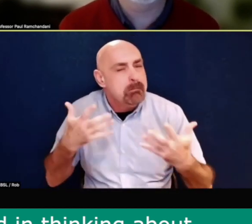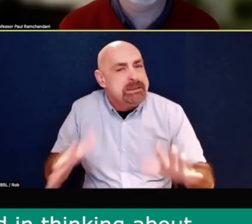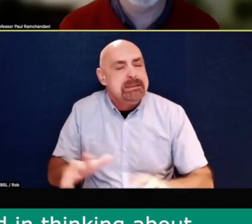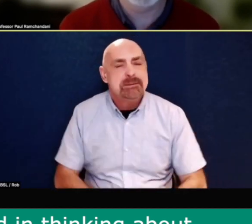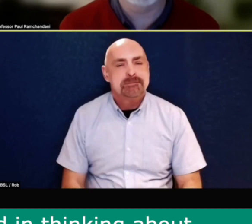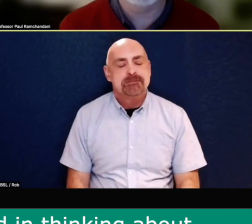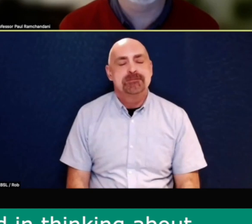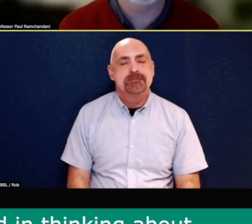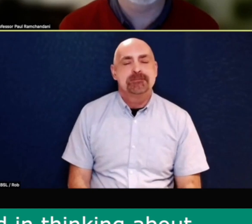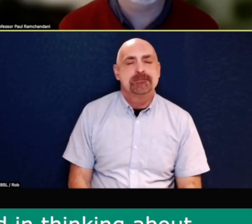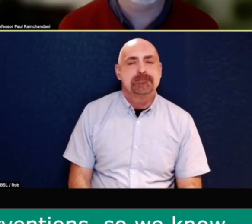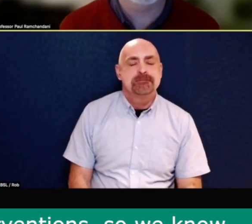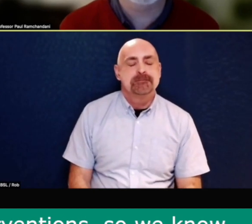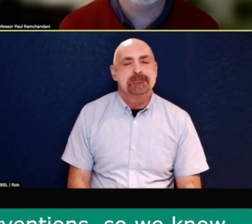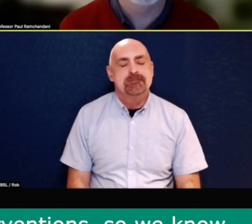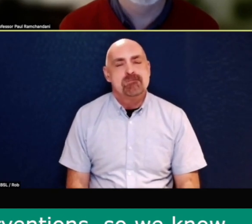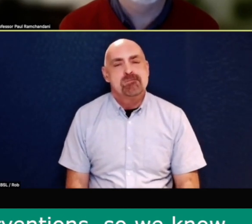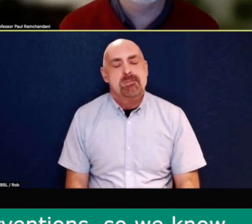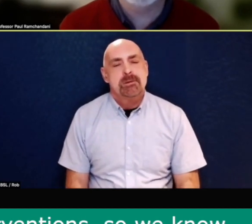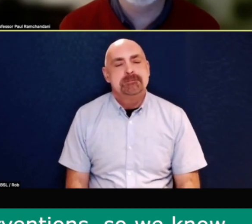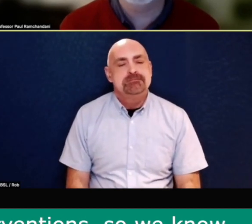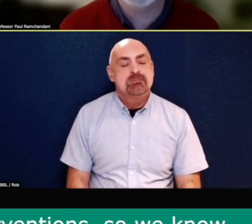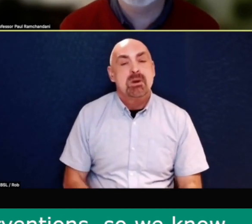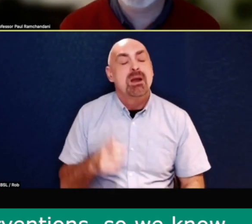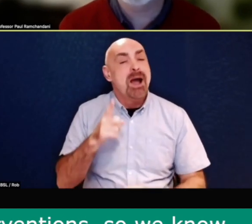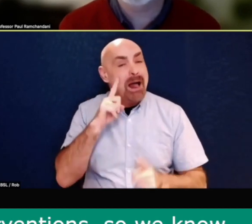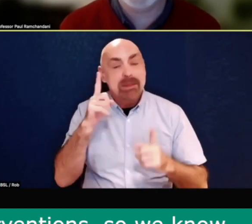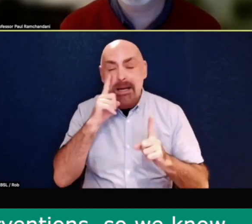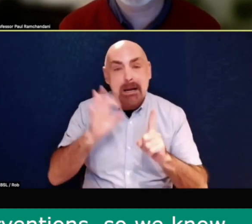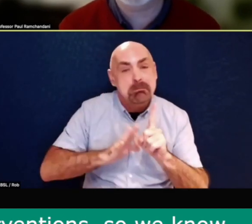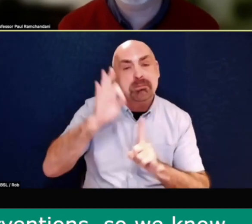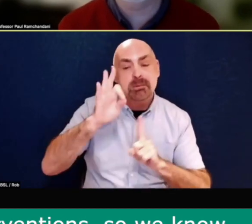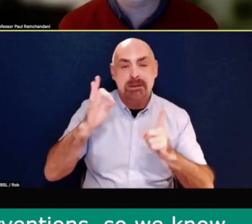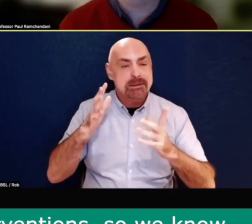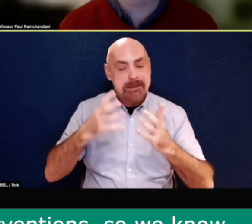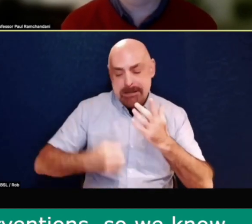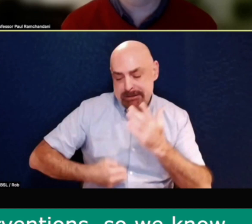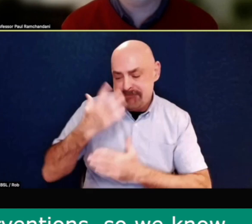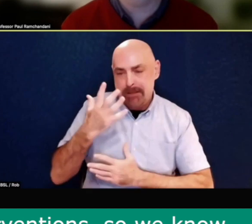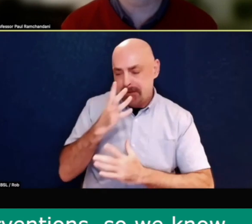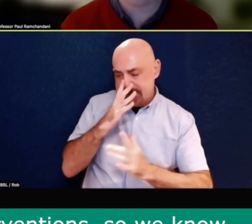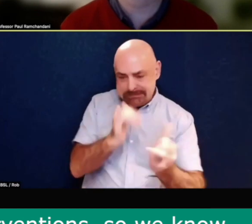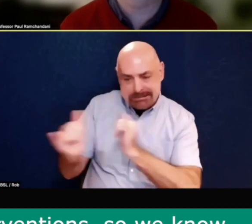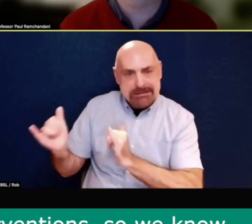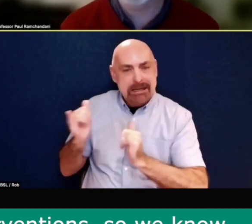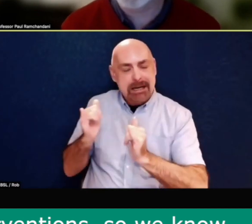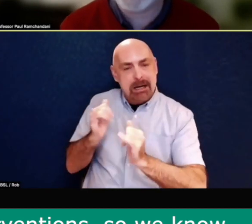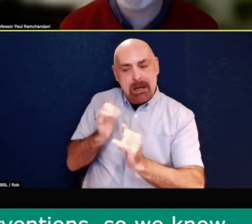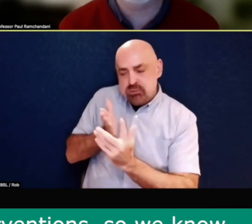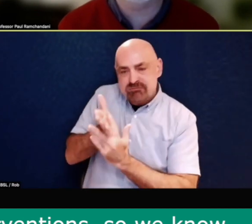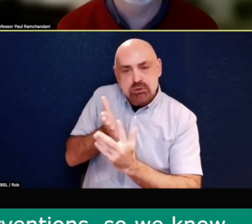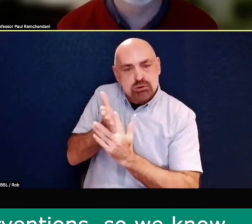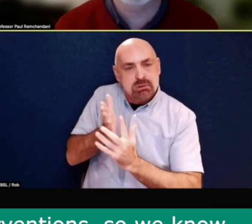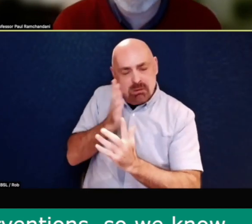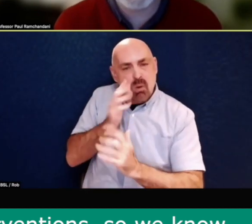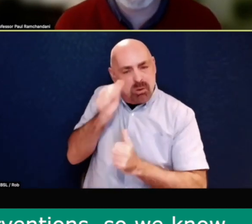children's development and risk for mental health problems. We've moved forward in developing and testing interventions. So we know we have some interventions that are